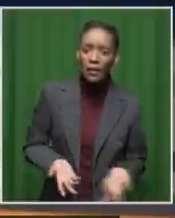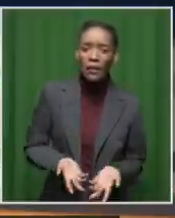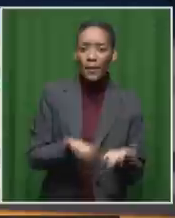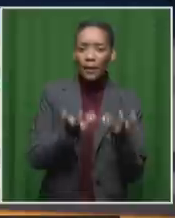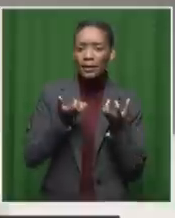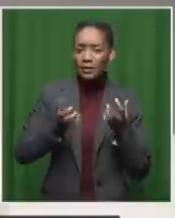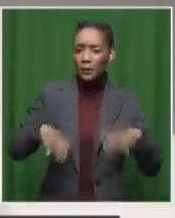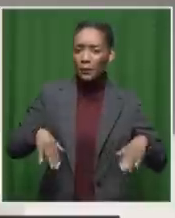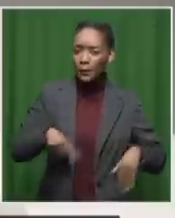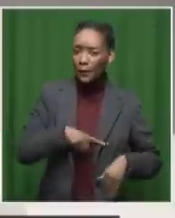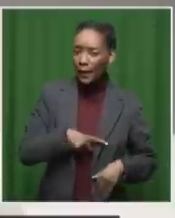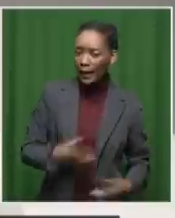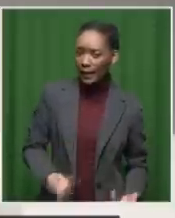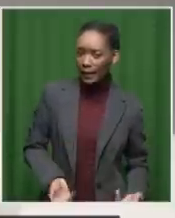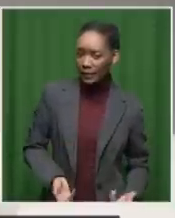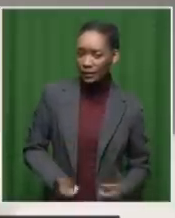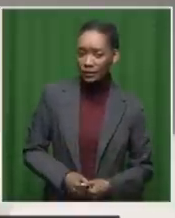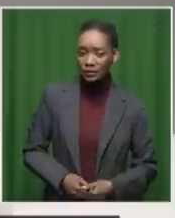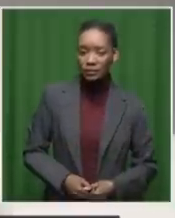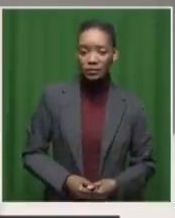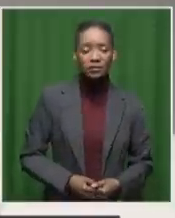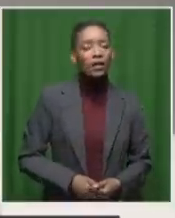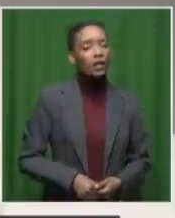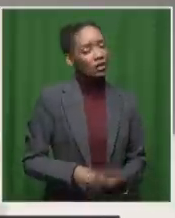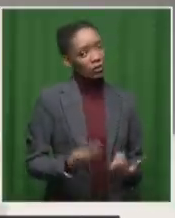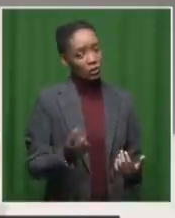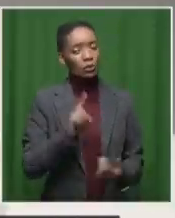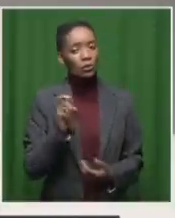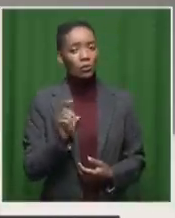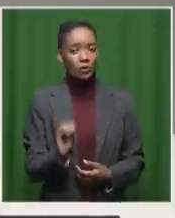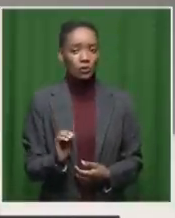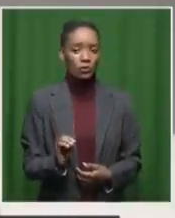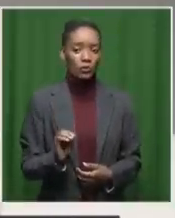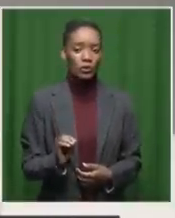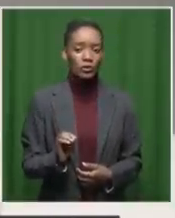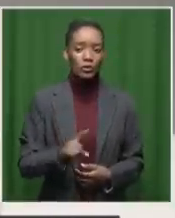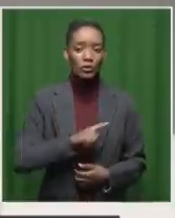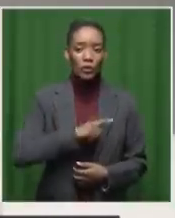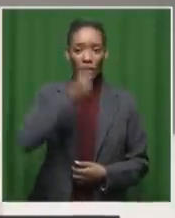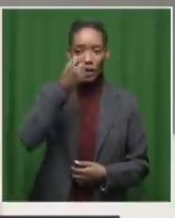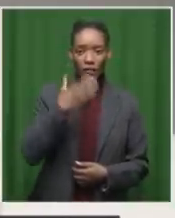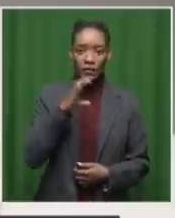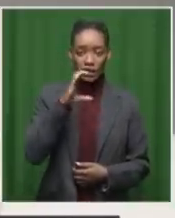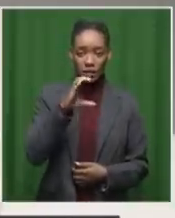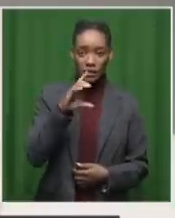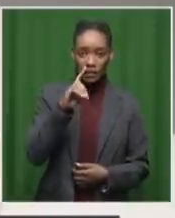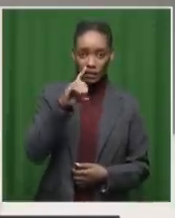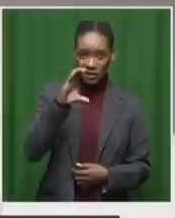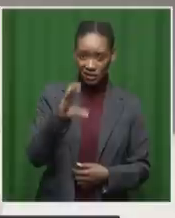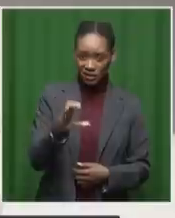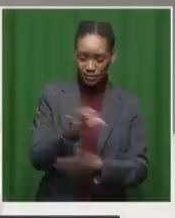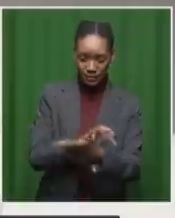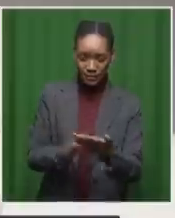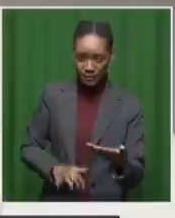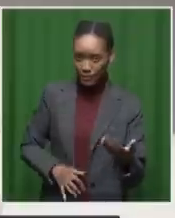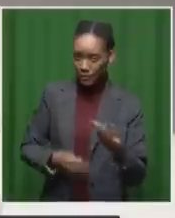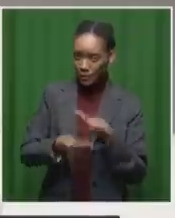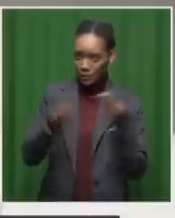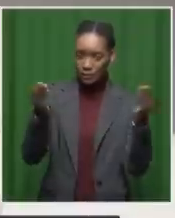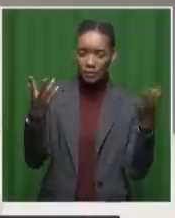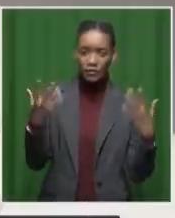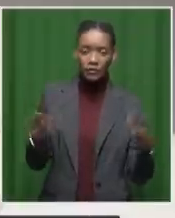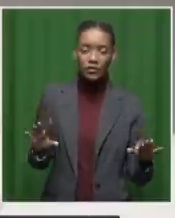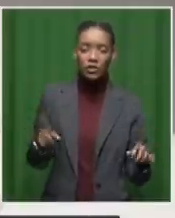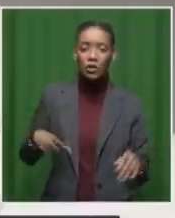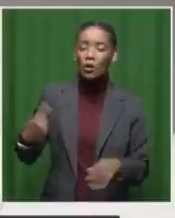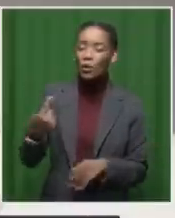received? Nobody's asking questions because Africa CDC released the statement. Mm-hmm. We made it strong and we said we